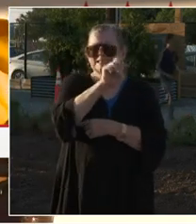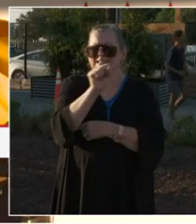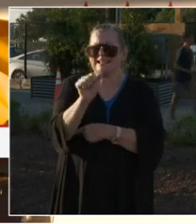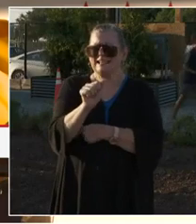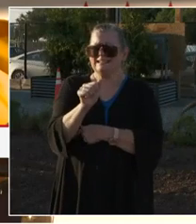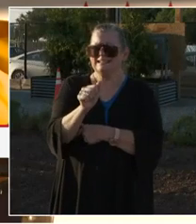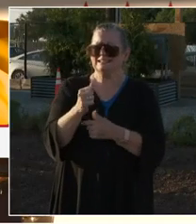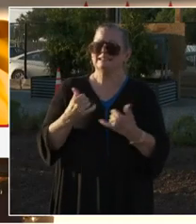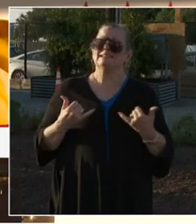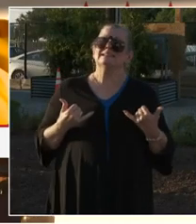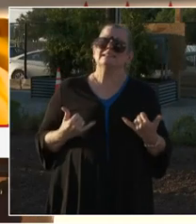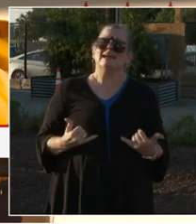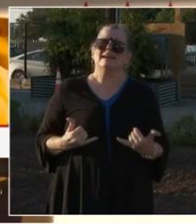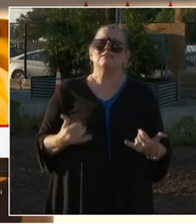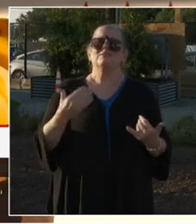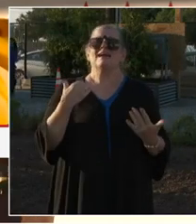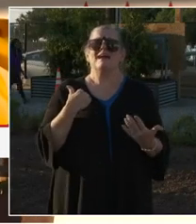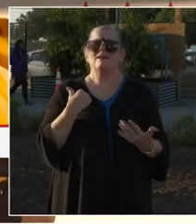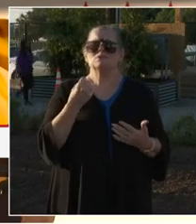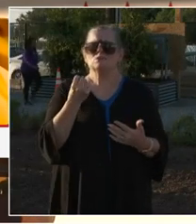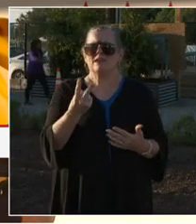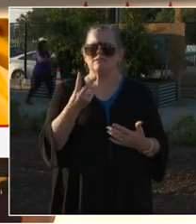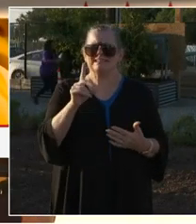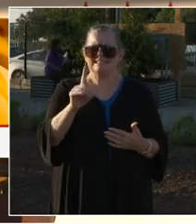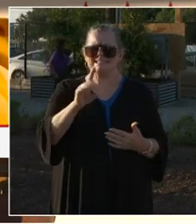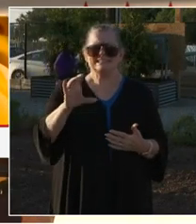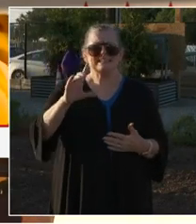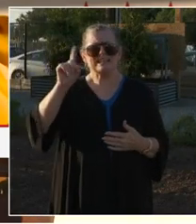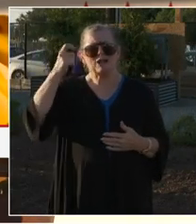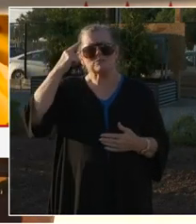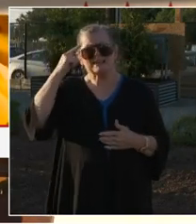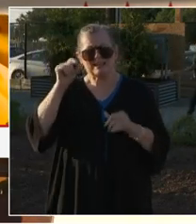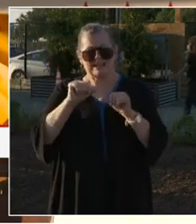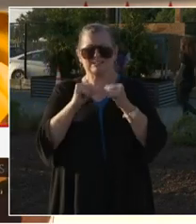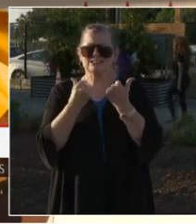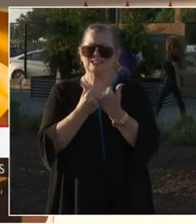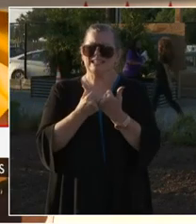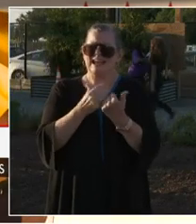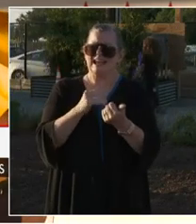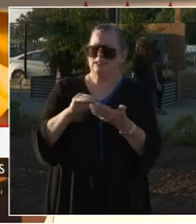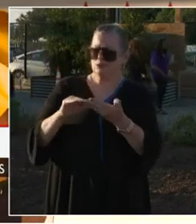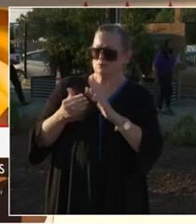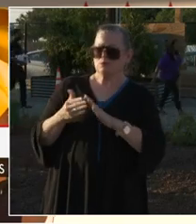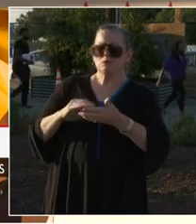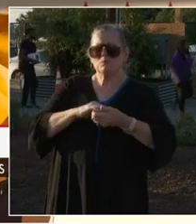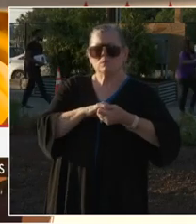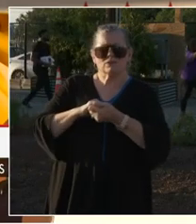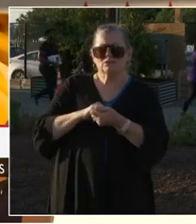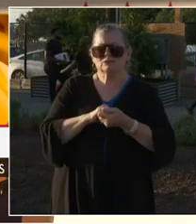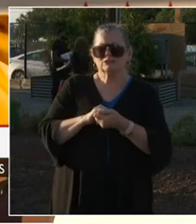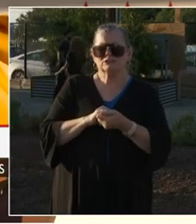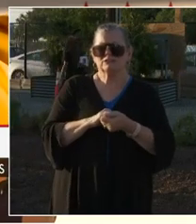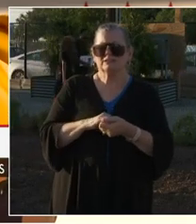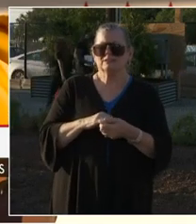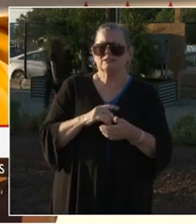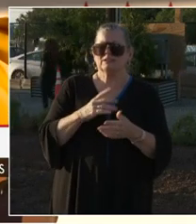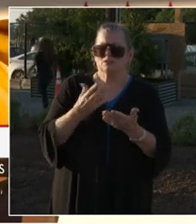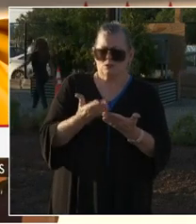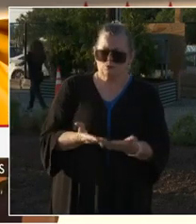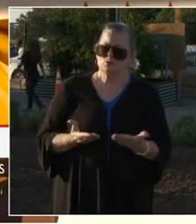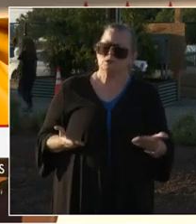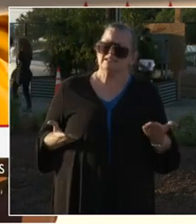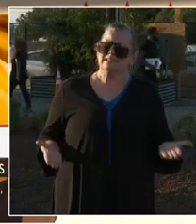over 12 D.C. government agencies and community partners as a part of our resource fair, here to connect with you and